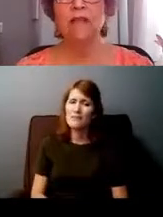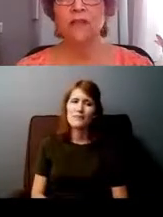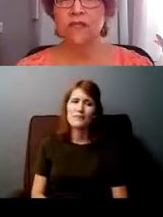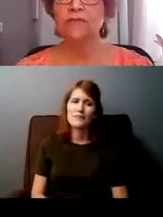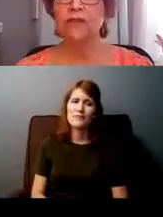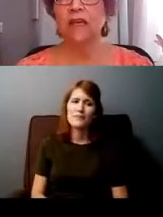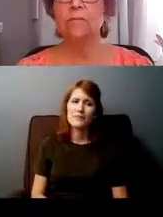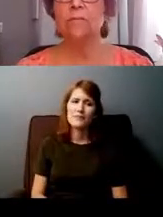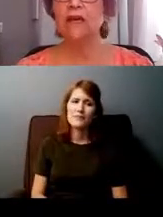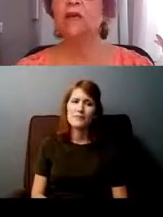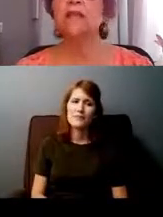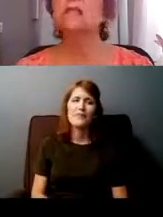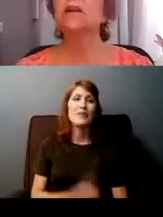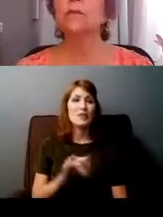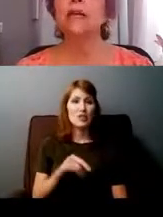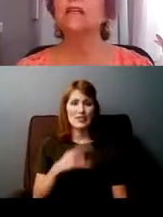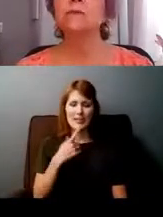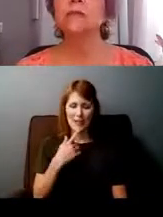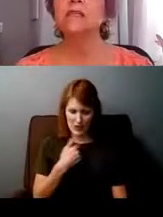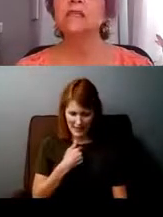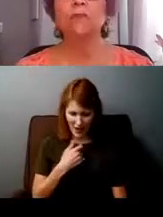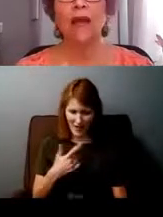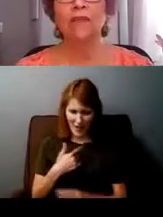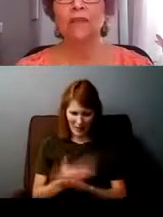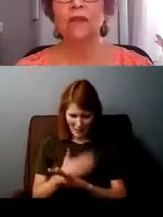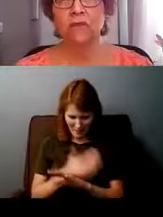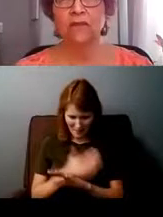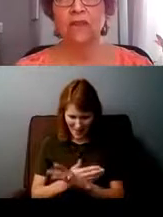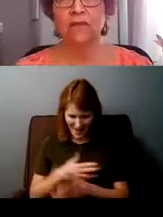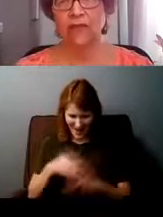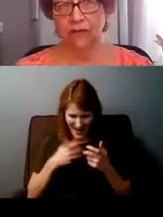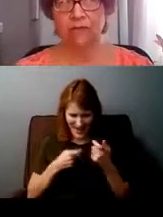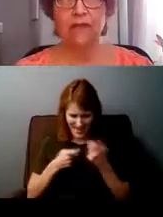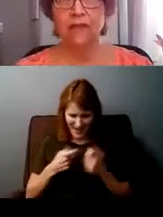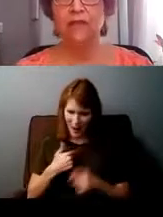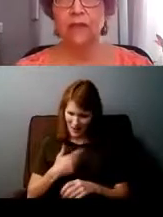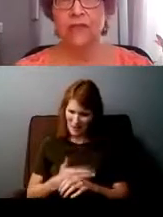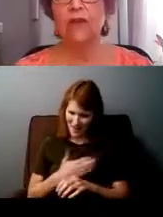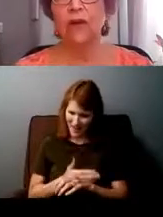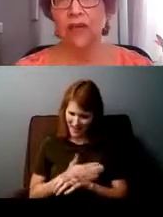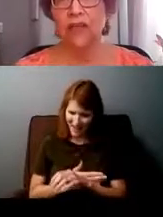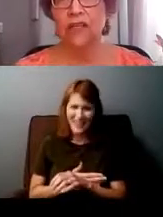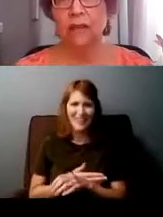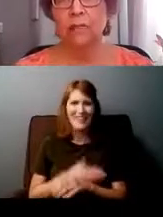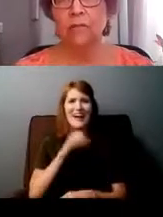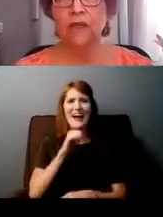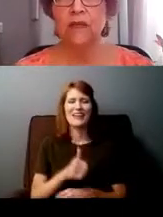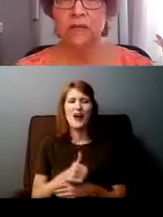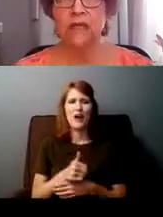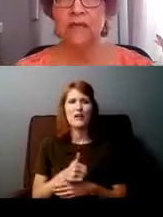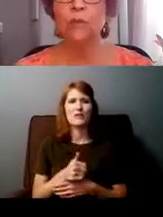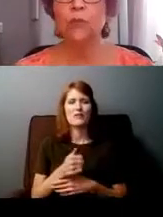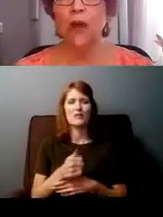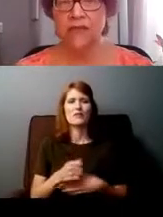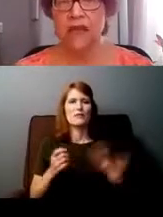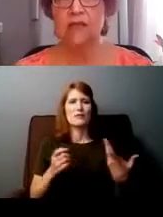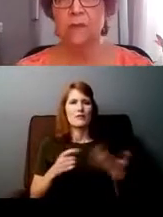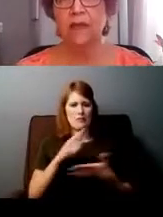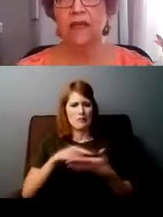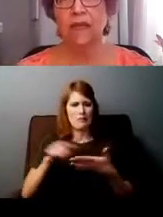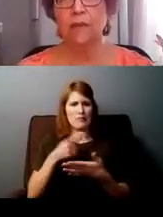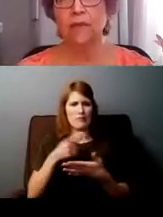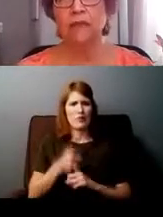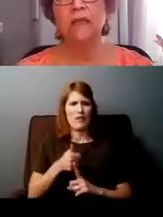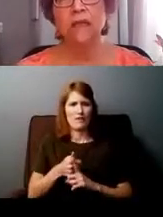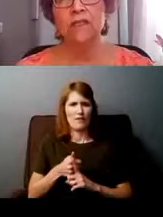Keep telling yourself you're getting better at this anger management stuff rather than, giving yourself a hard time, because it is a process.